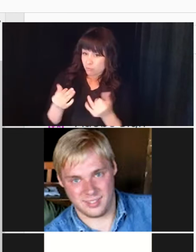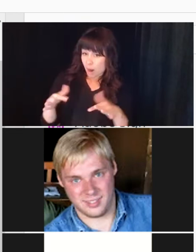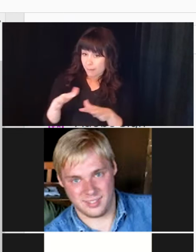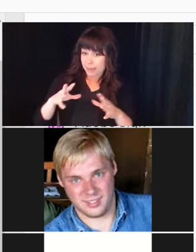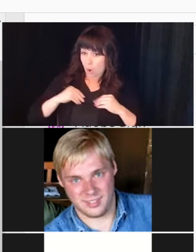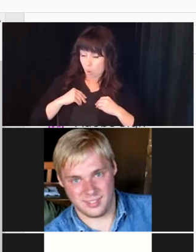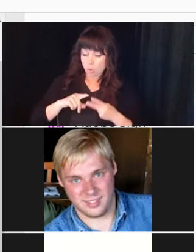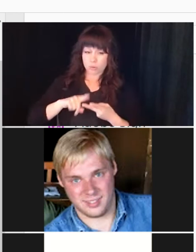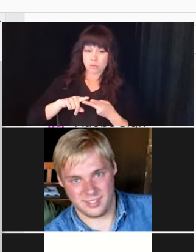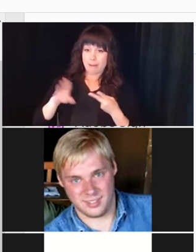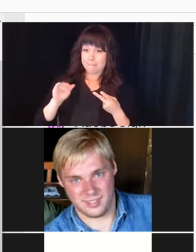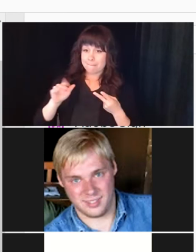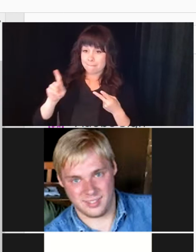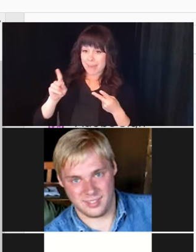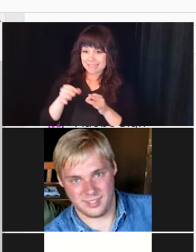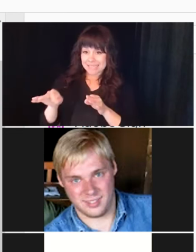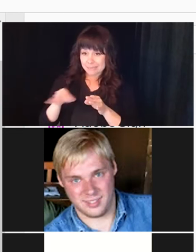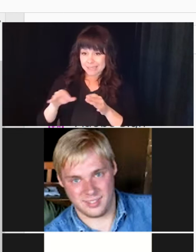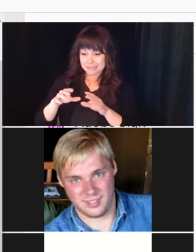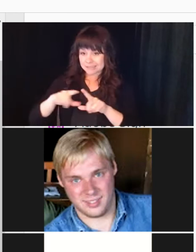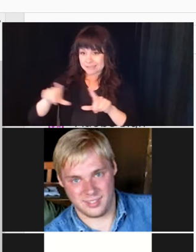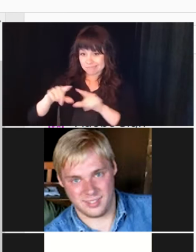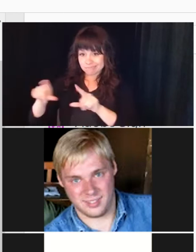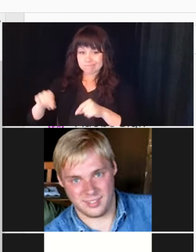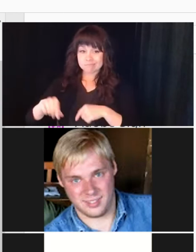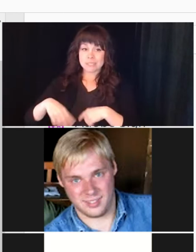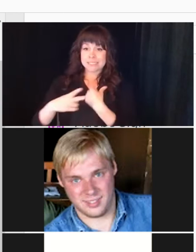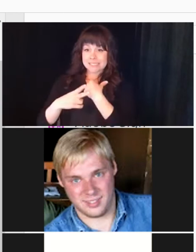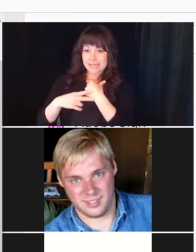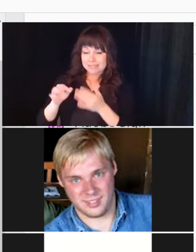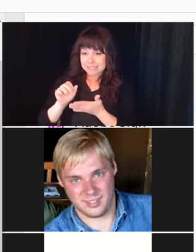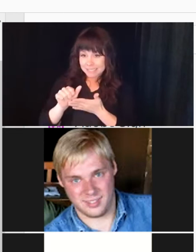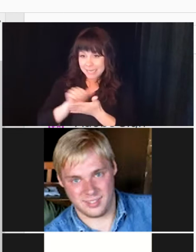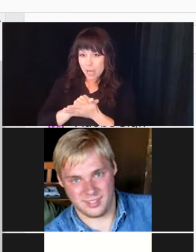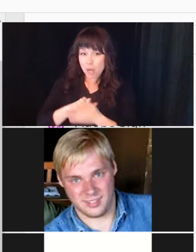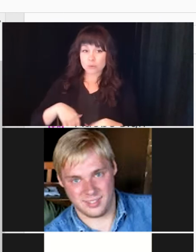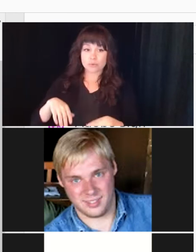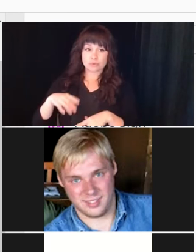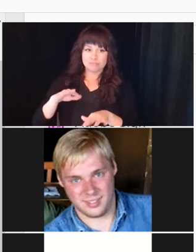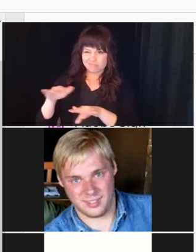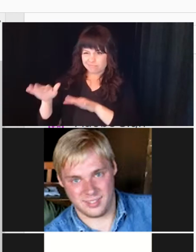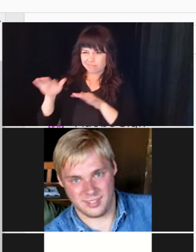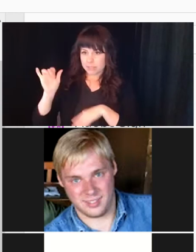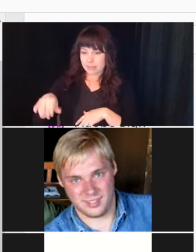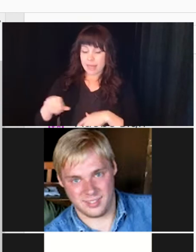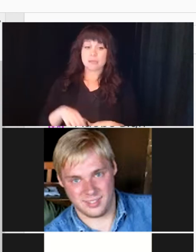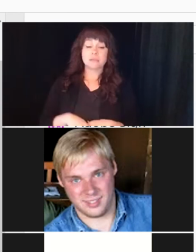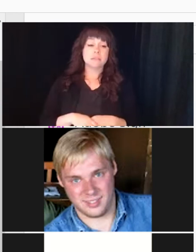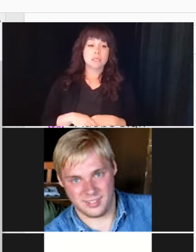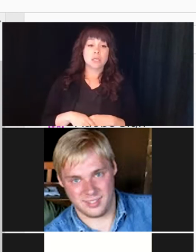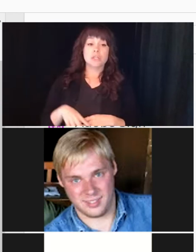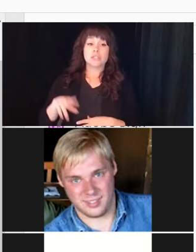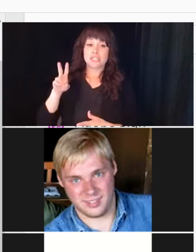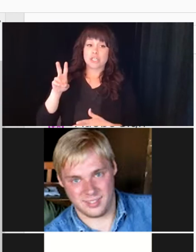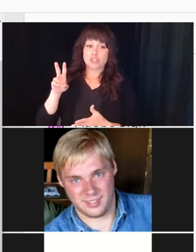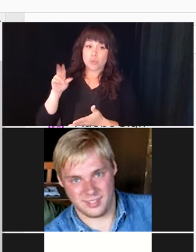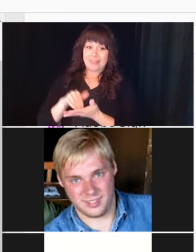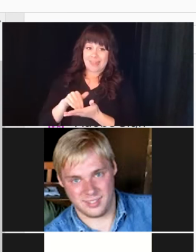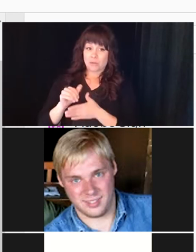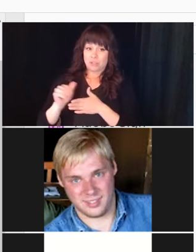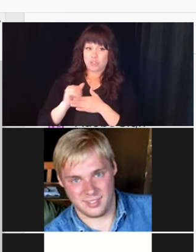checking accounts, savings accounts, individual development accounts, anything like that. There's a $2,000 resource limit on